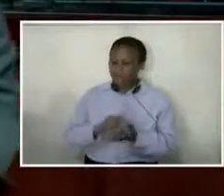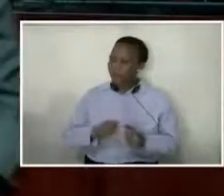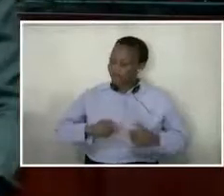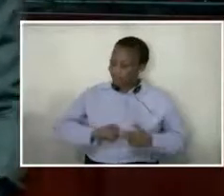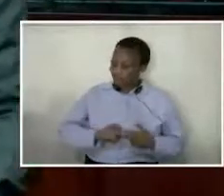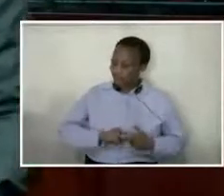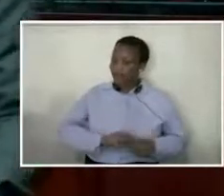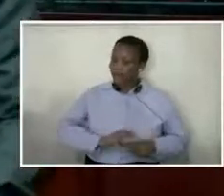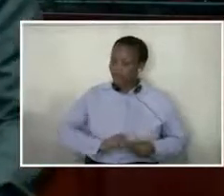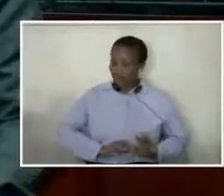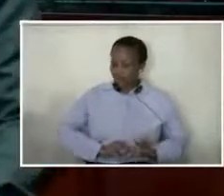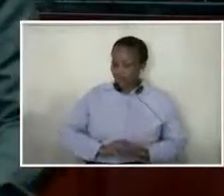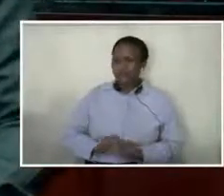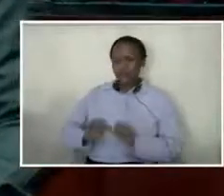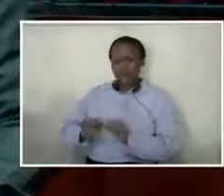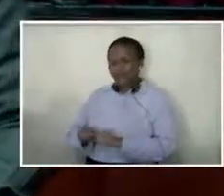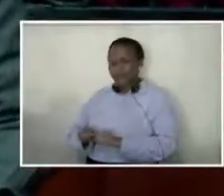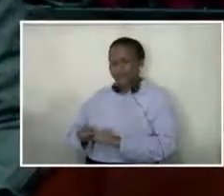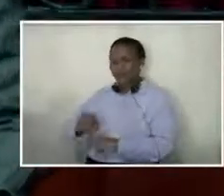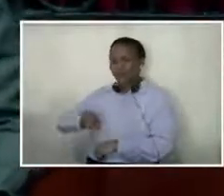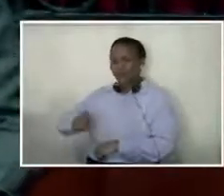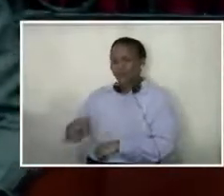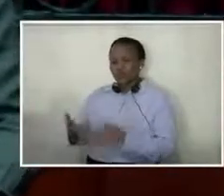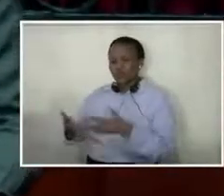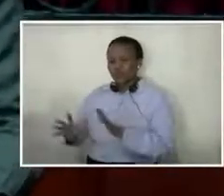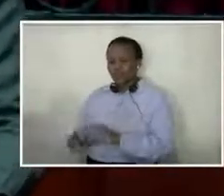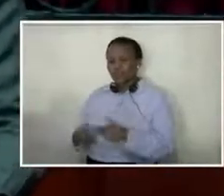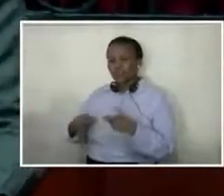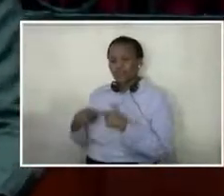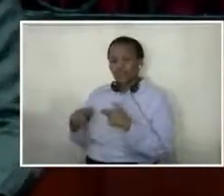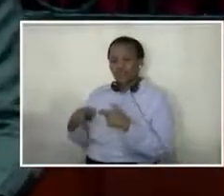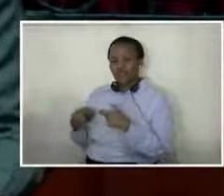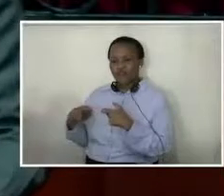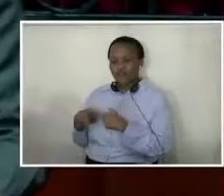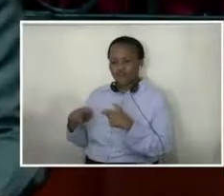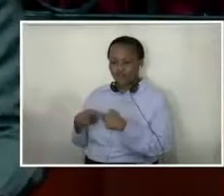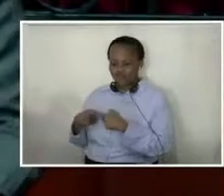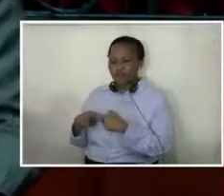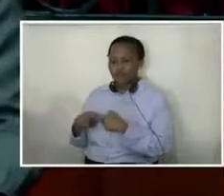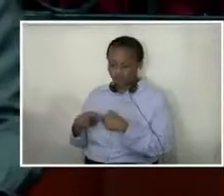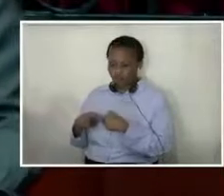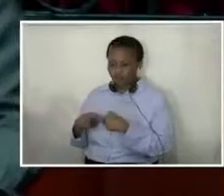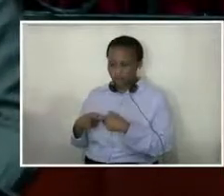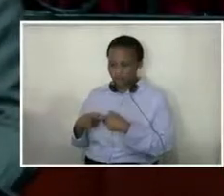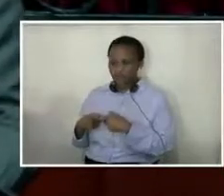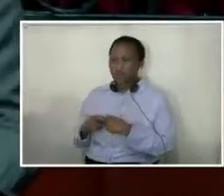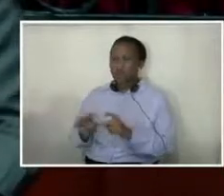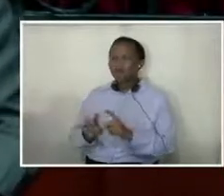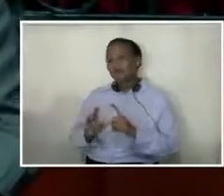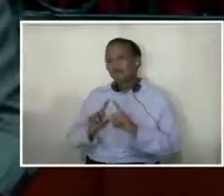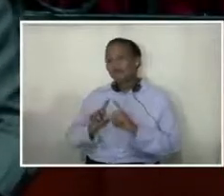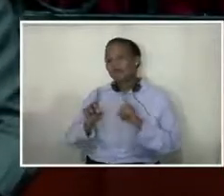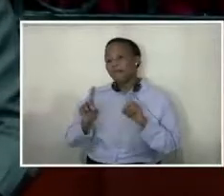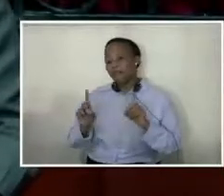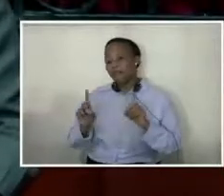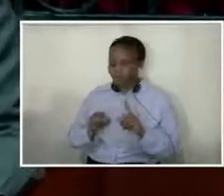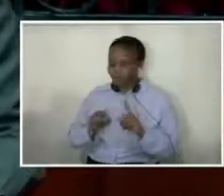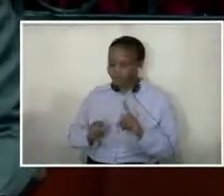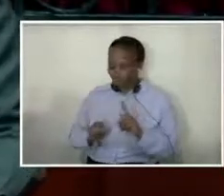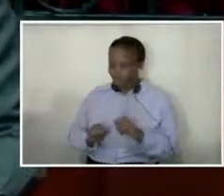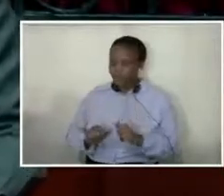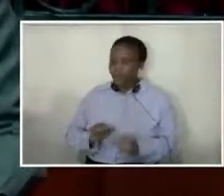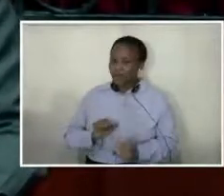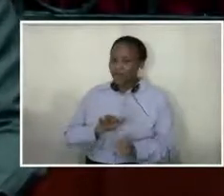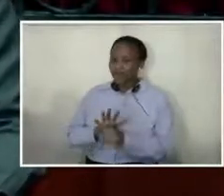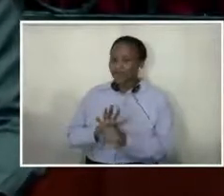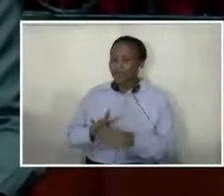sebelwile akusekho ukuzwana. Okwenza ke lapho impilo zabantu bakithi zibuyele emuva. Kodwa ngiyakholelwa speak